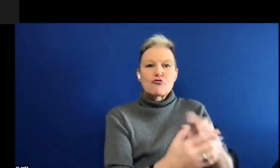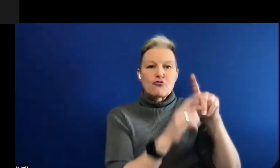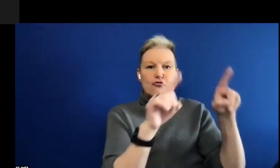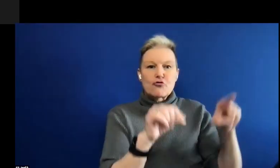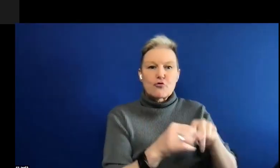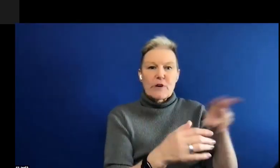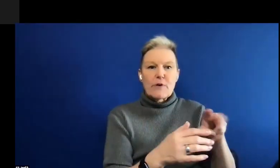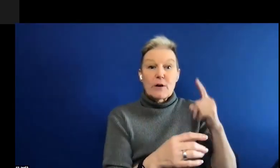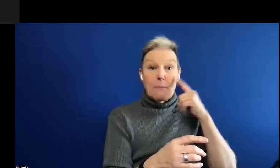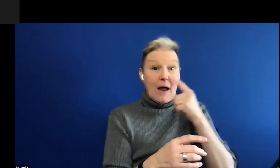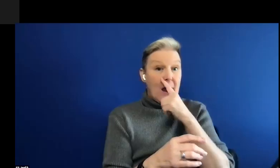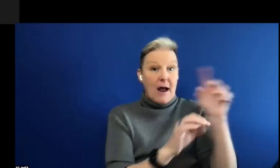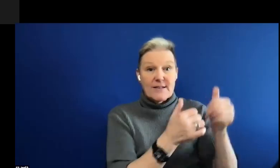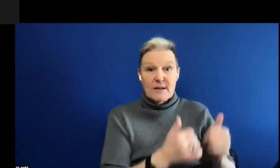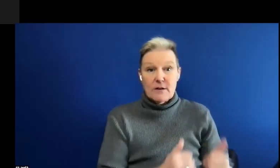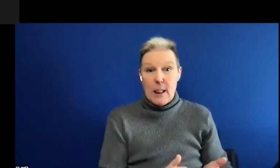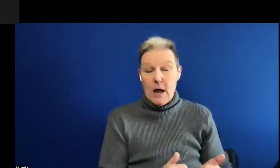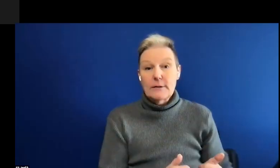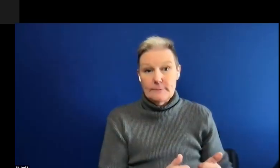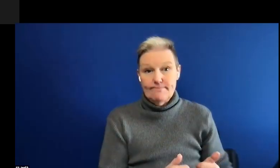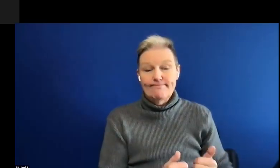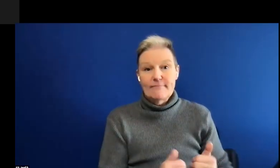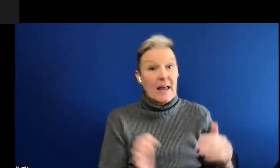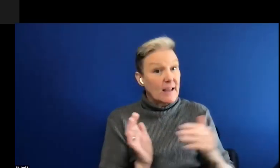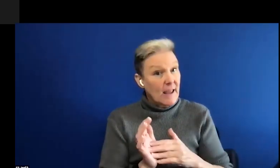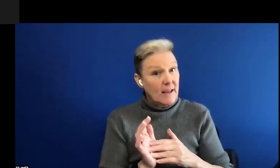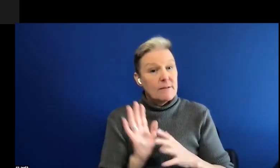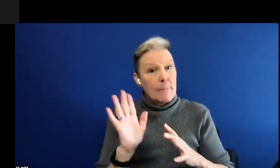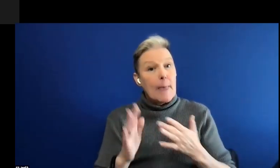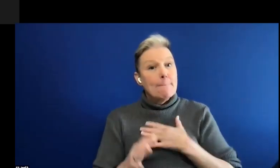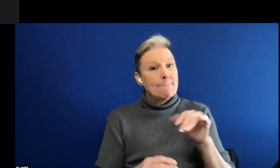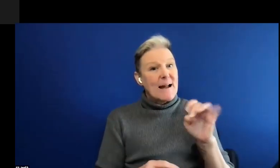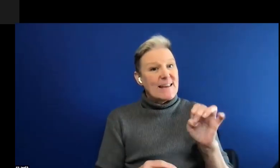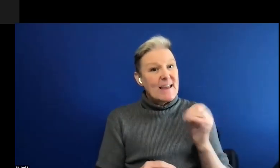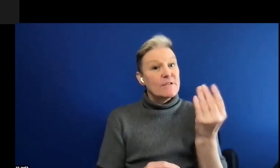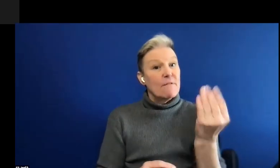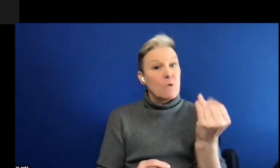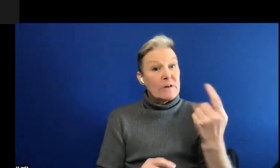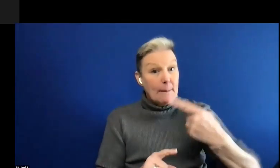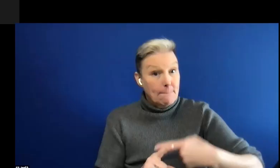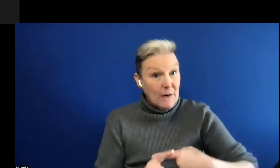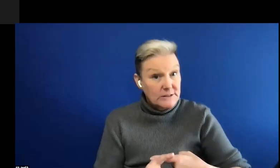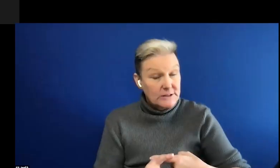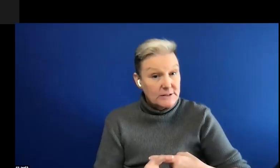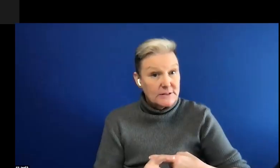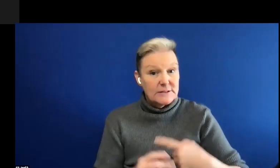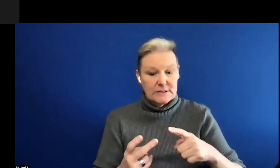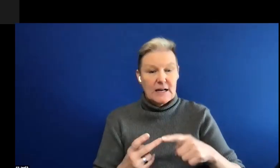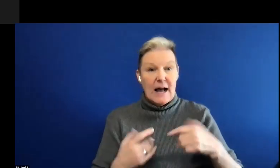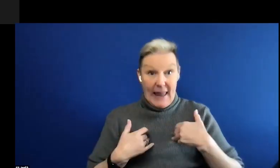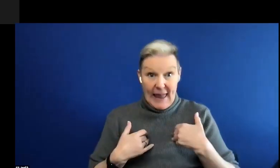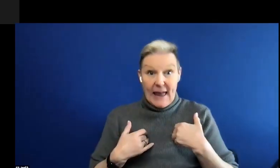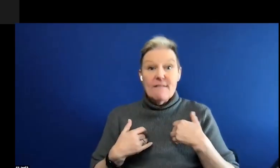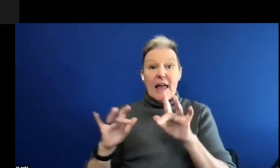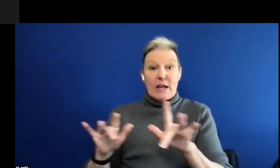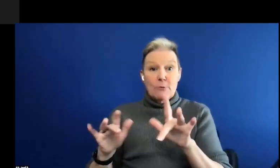eyesight continues to decline. Again, I've had my case for 14 months. I have a computer that